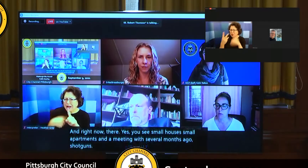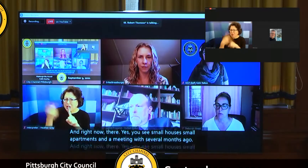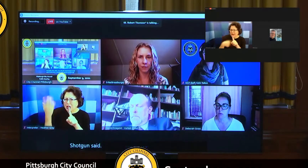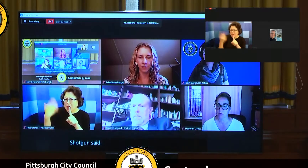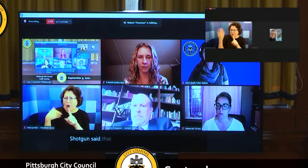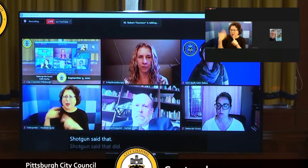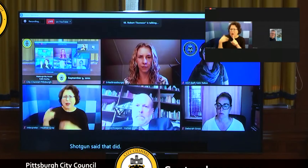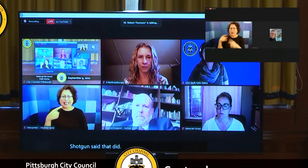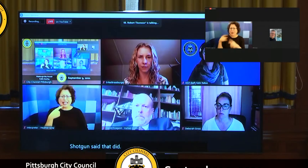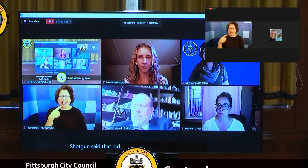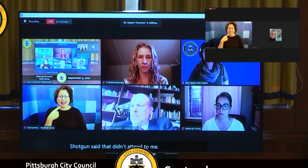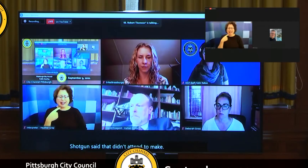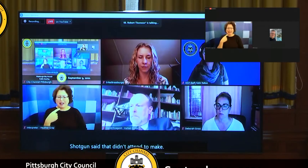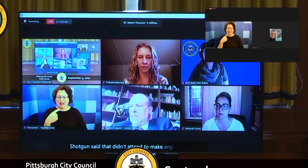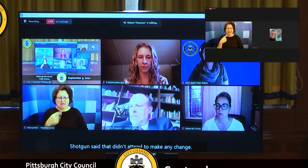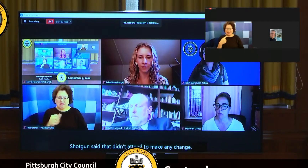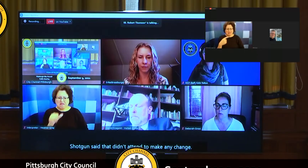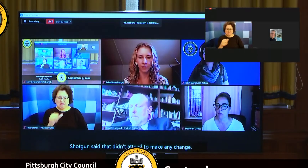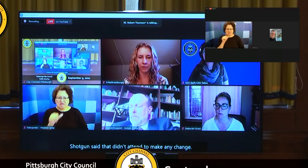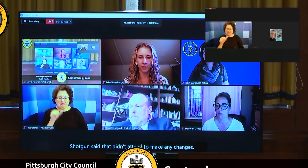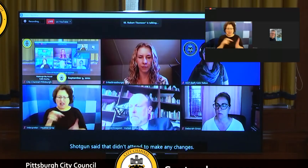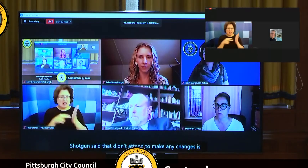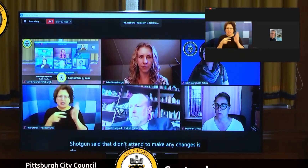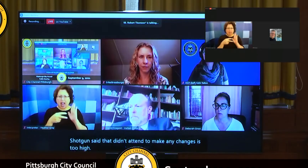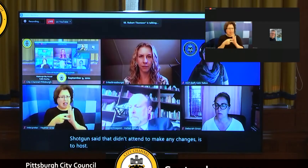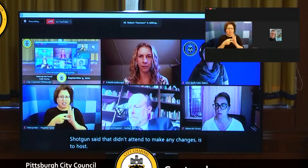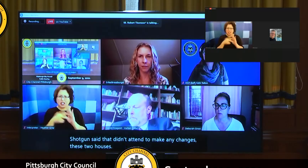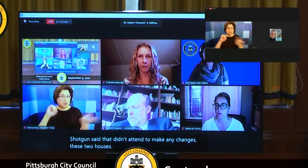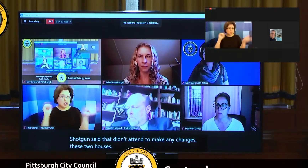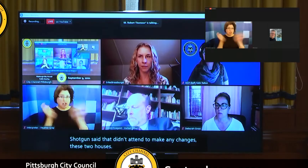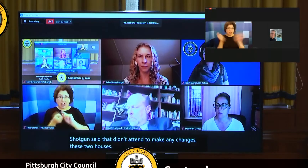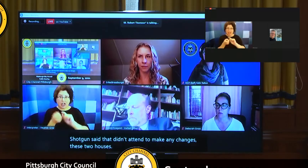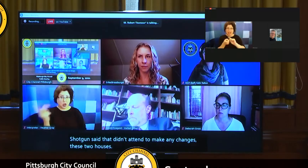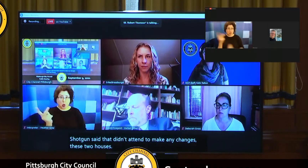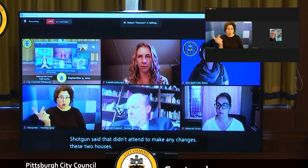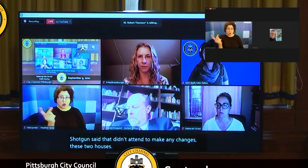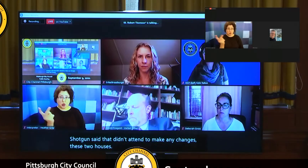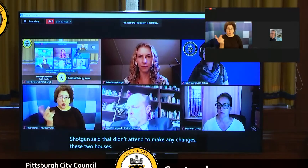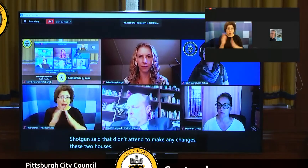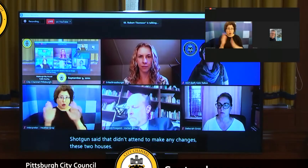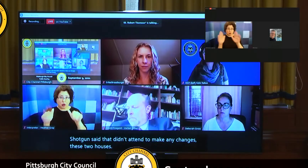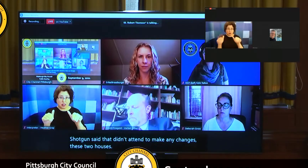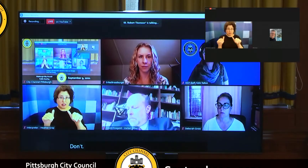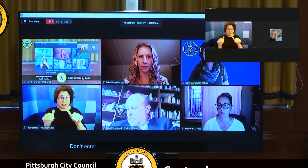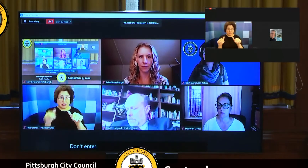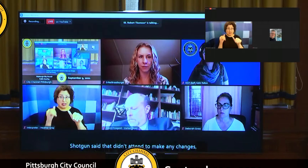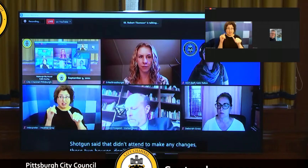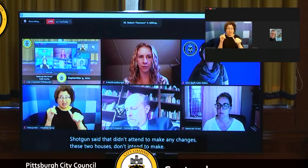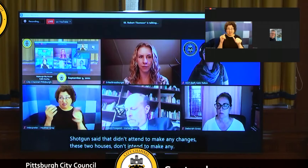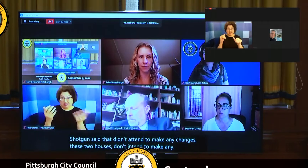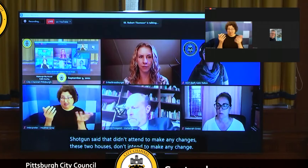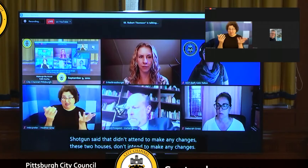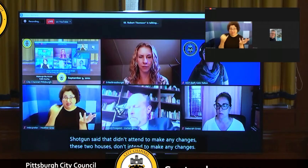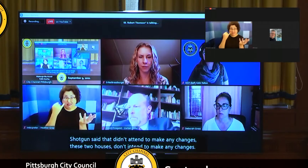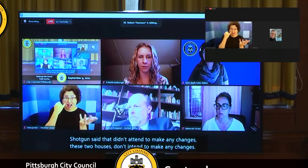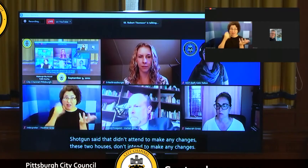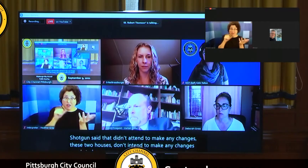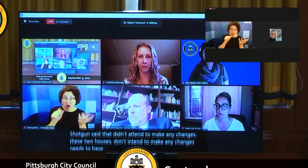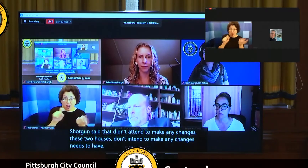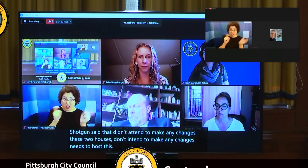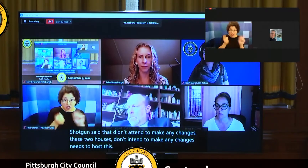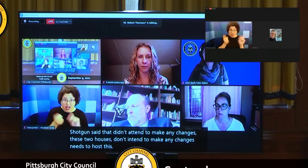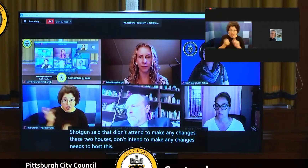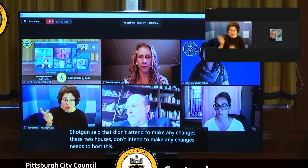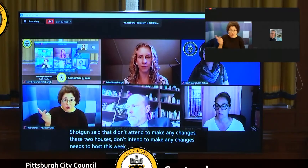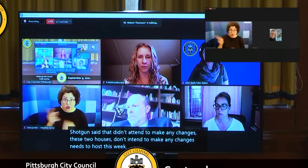didn't intend to make any changes to these 2 houses. If they don't intend to make any changes to these 2 houses,